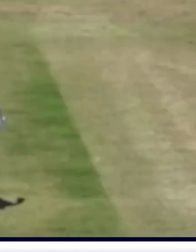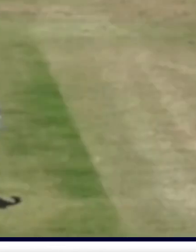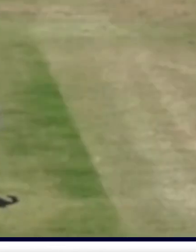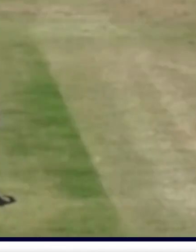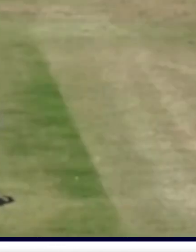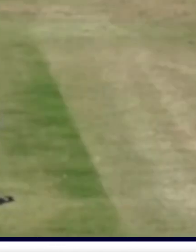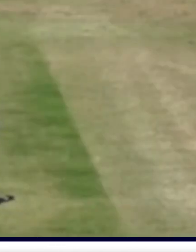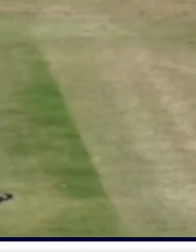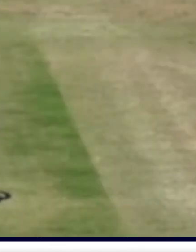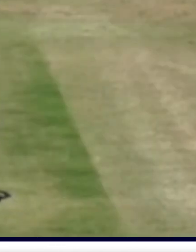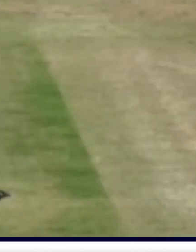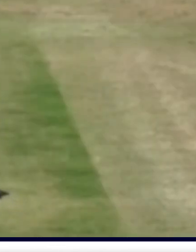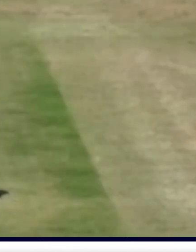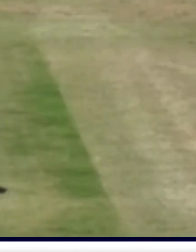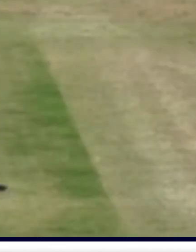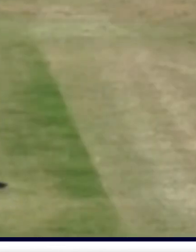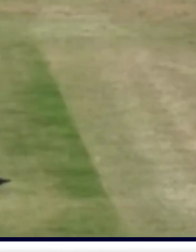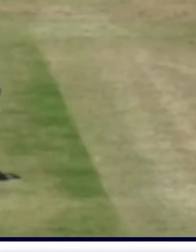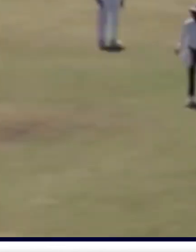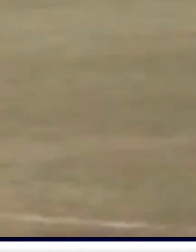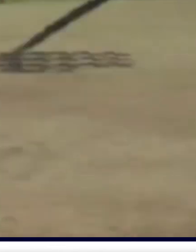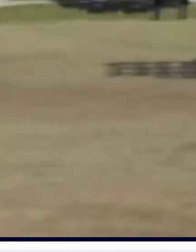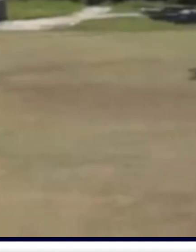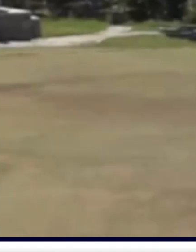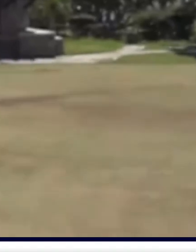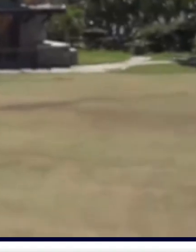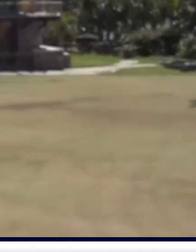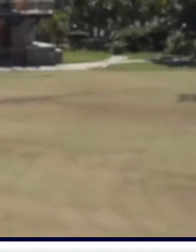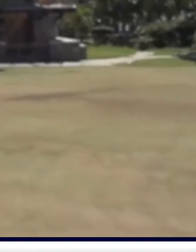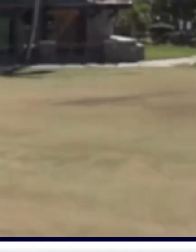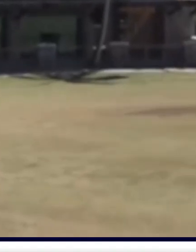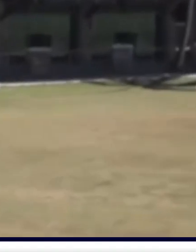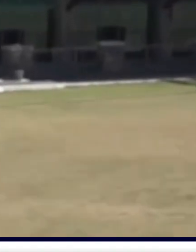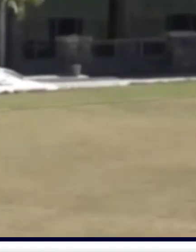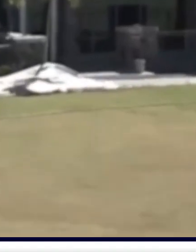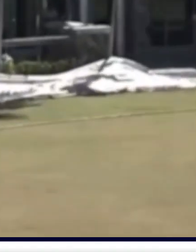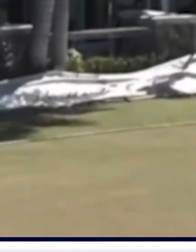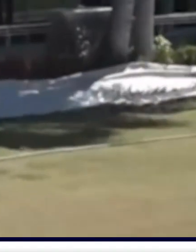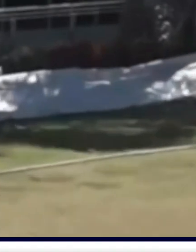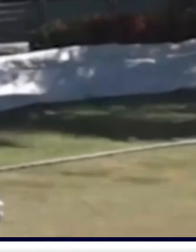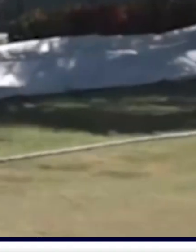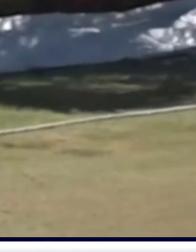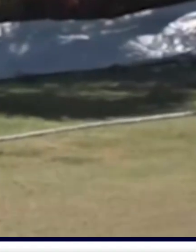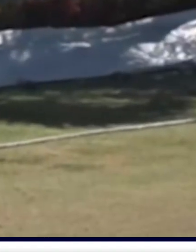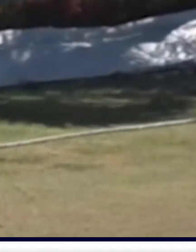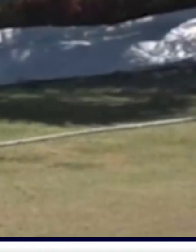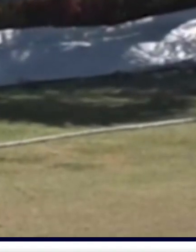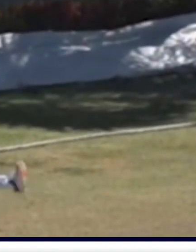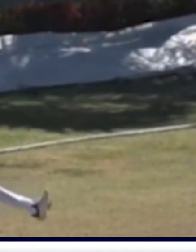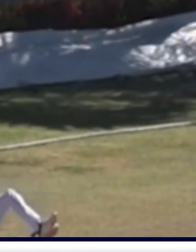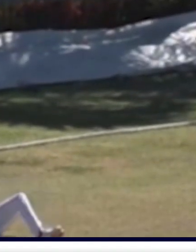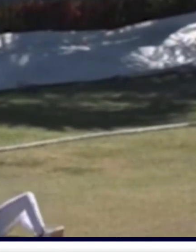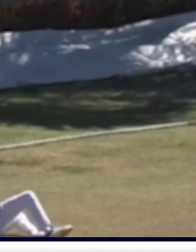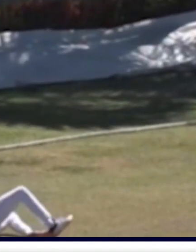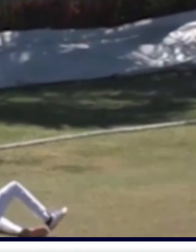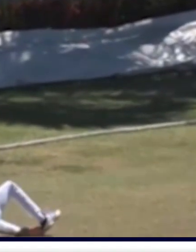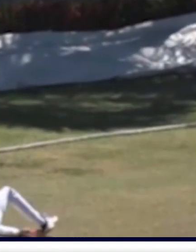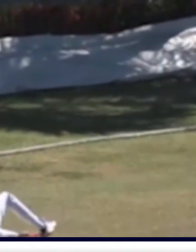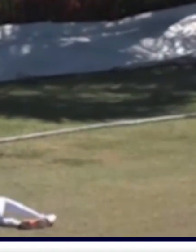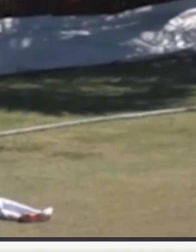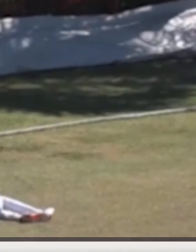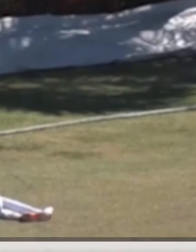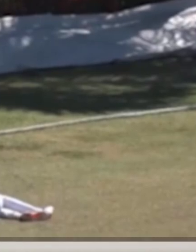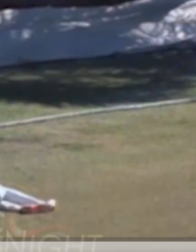sports, merging Irish Skittled out the 62 as the Windies Academy go one-up in their 4-day match